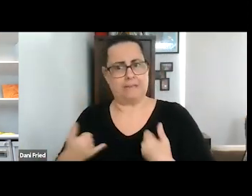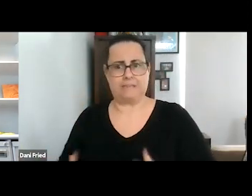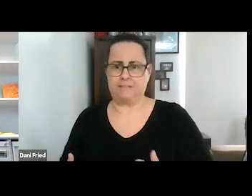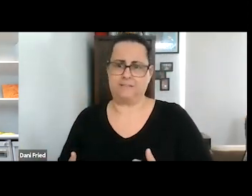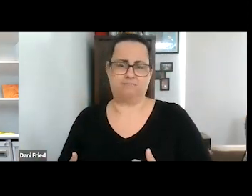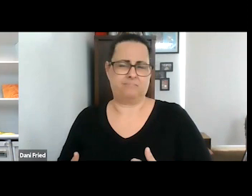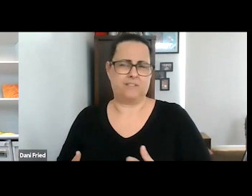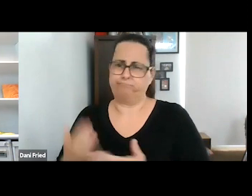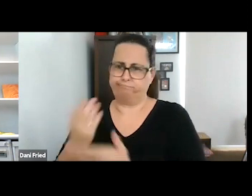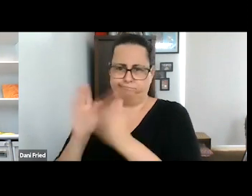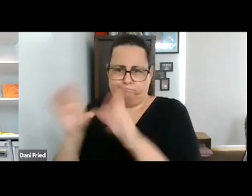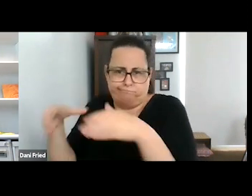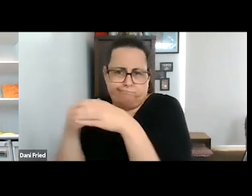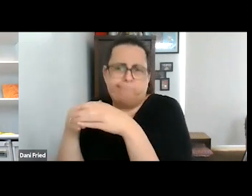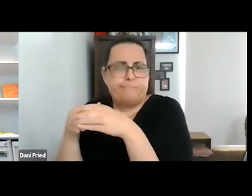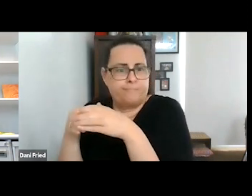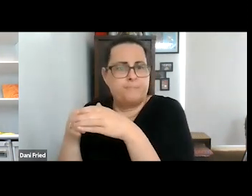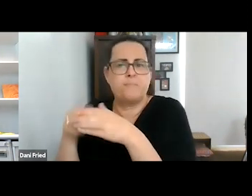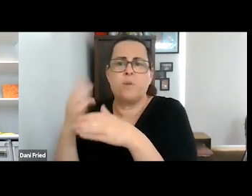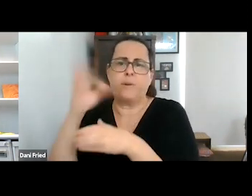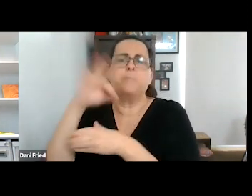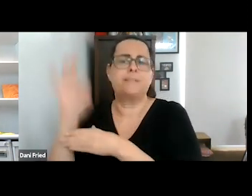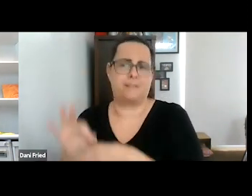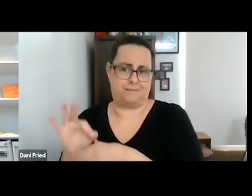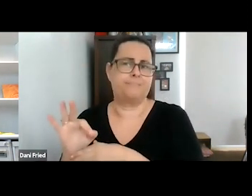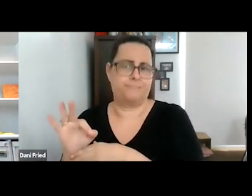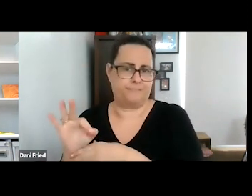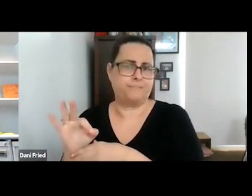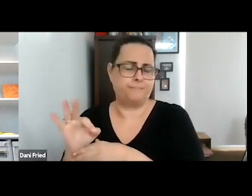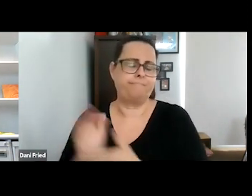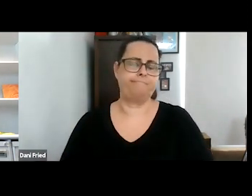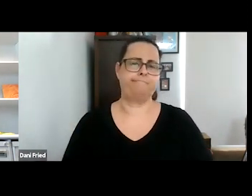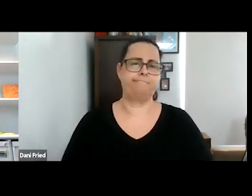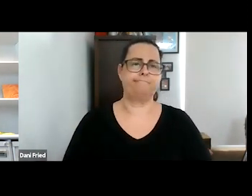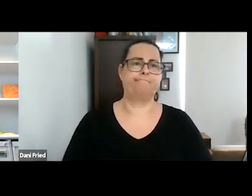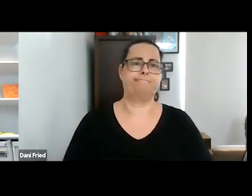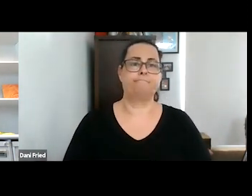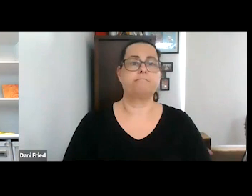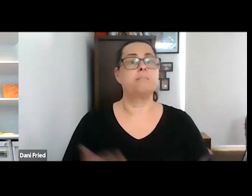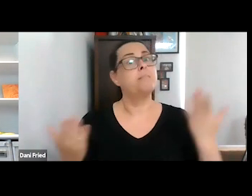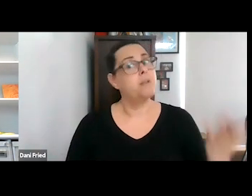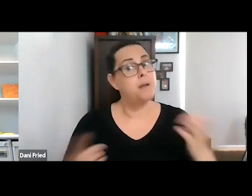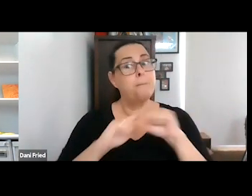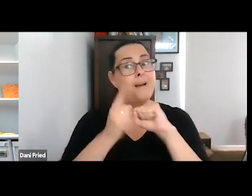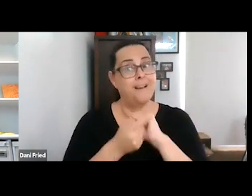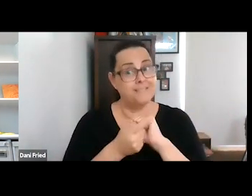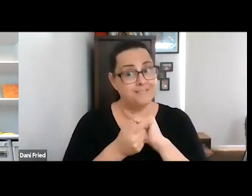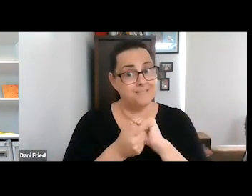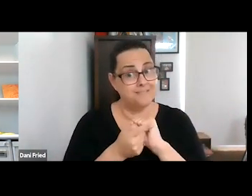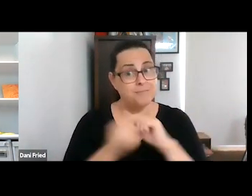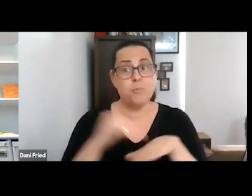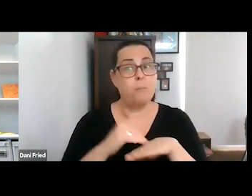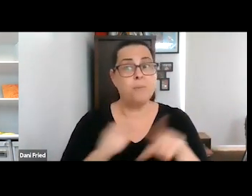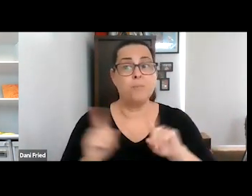a specific small group of the population. However, the problem